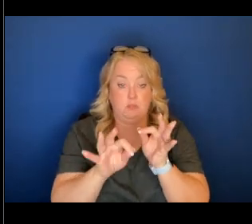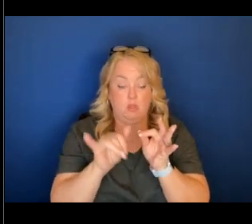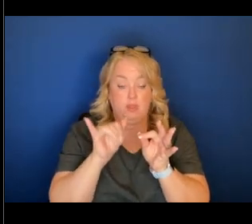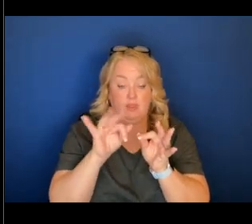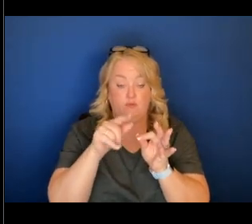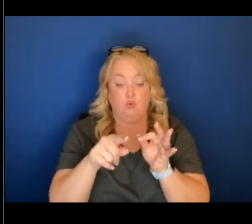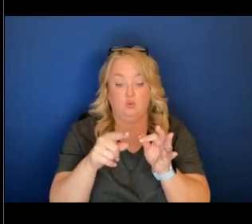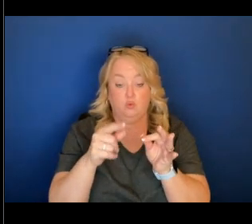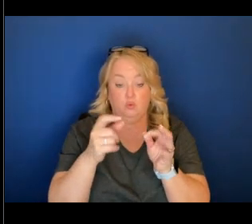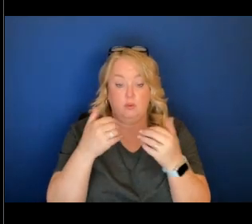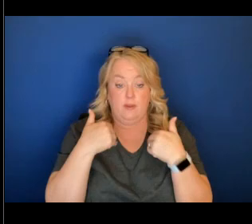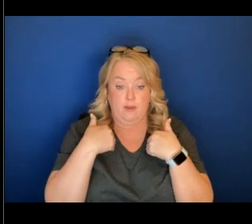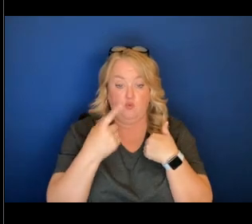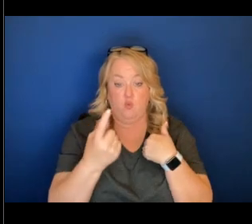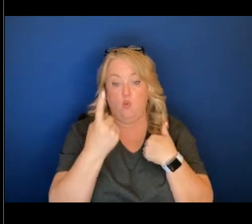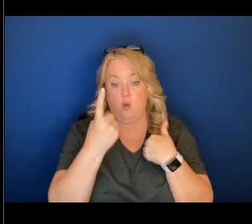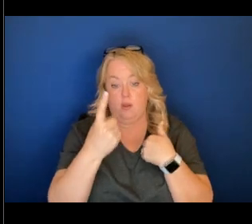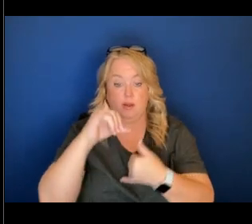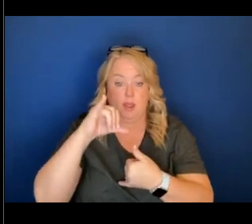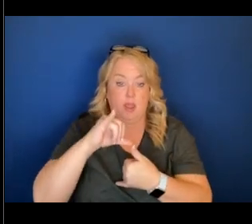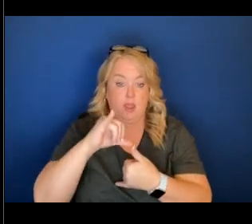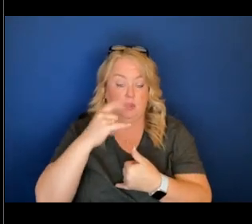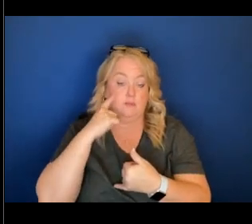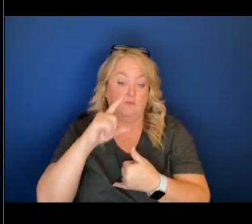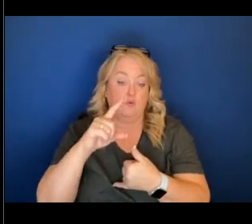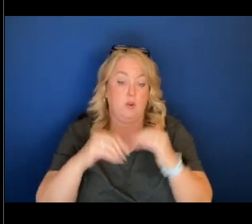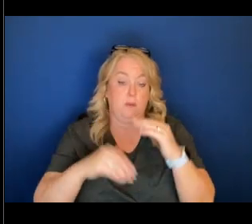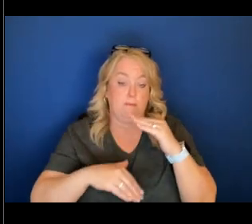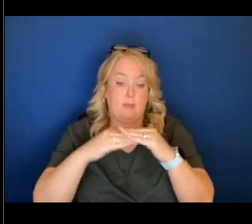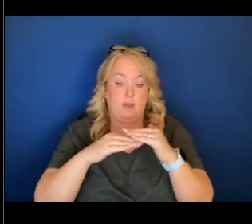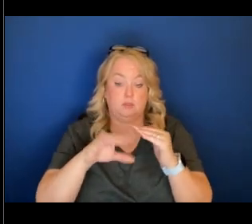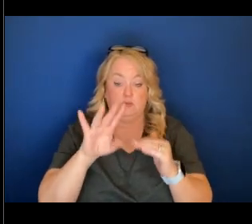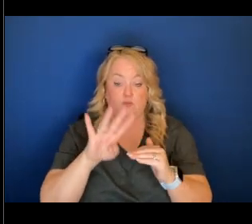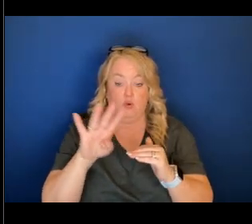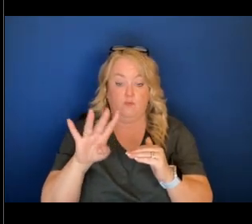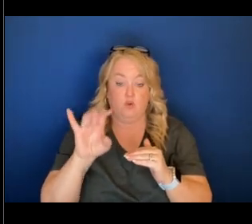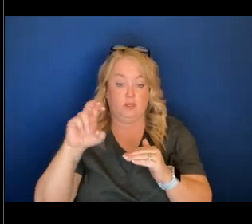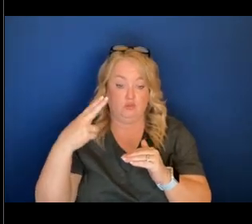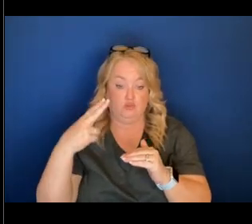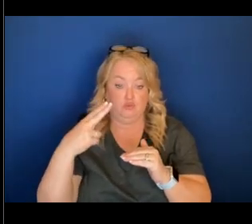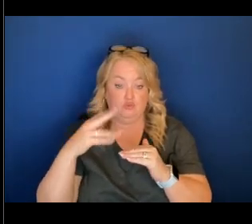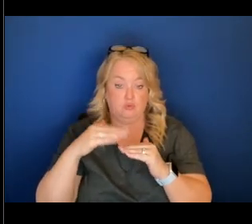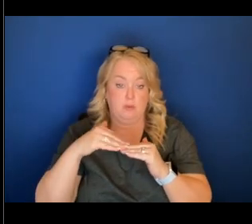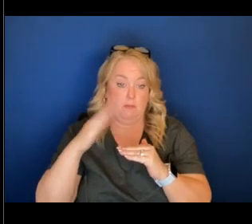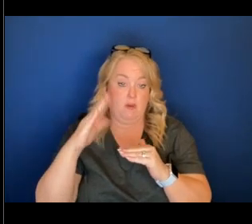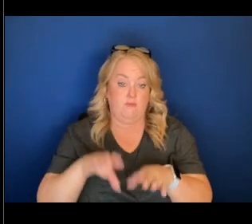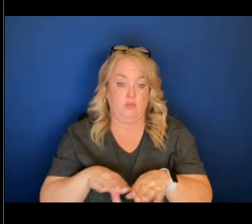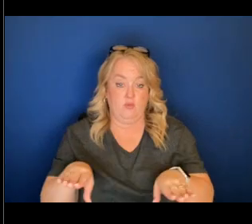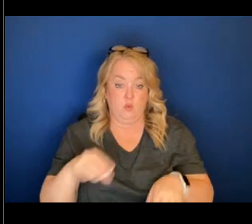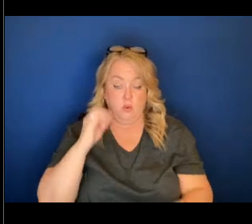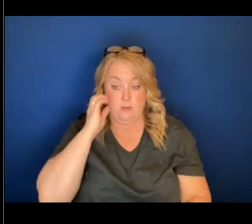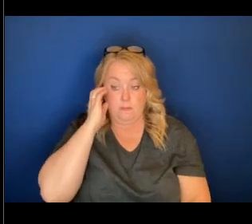a single height of a maximum of 44 inches above the finished floor.